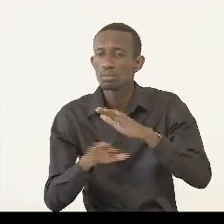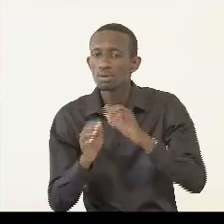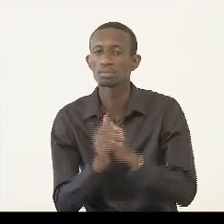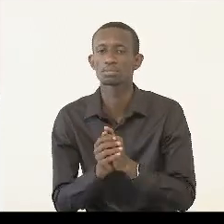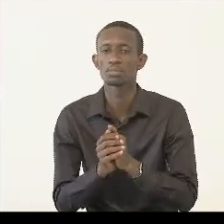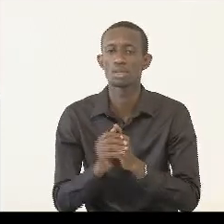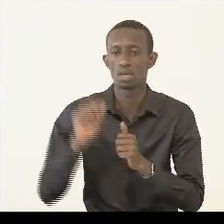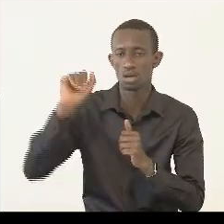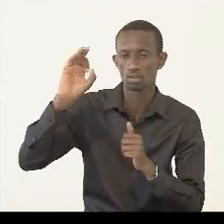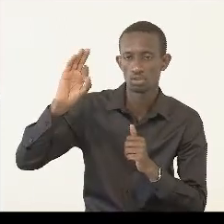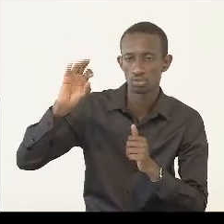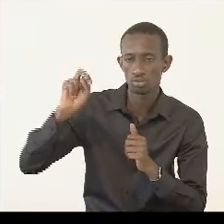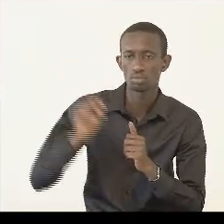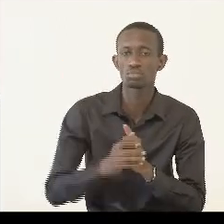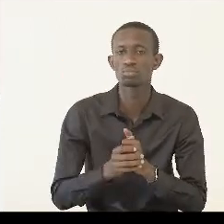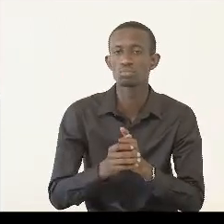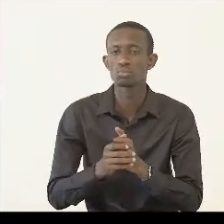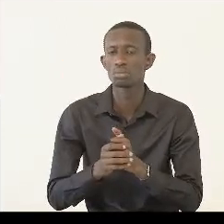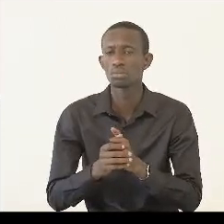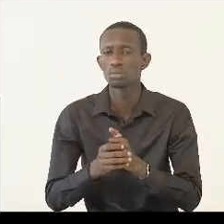hydroxide? Definitely no.